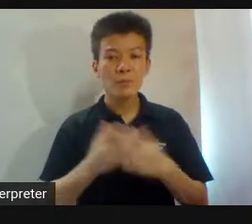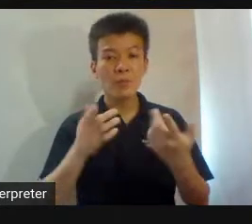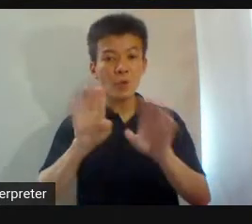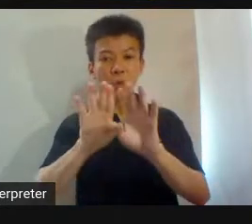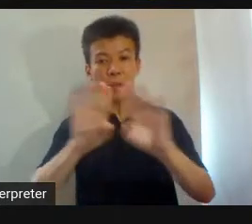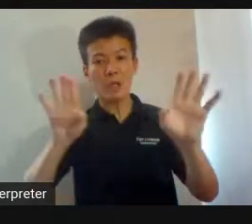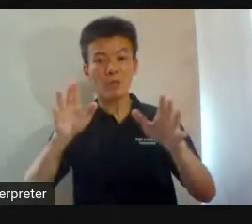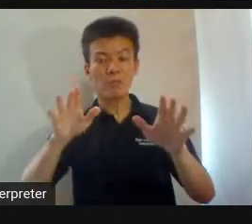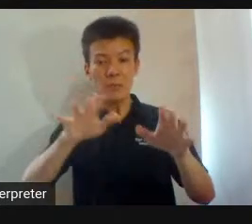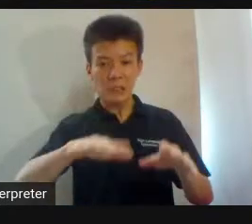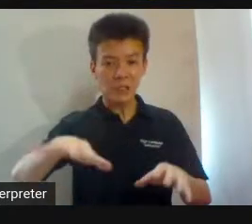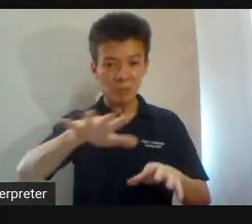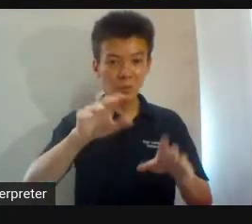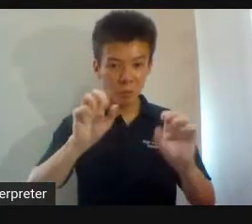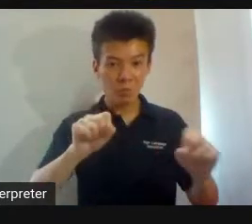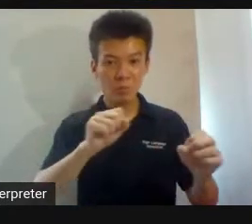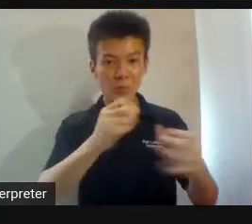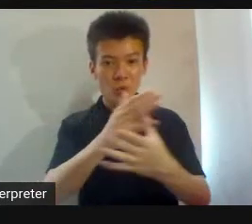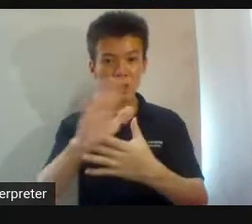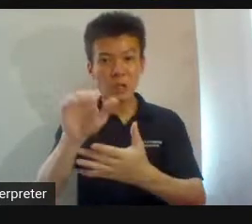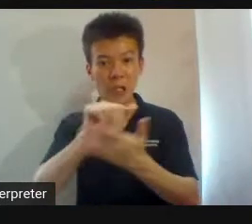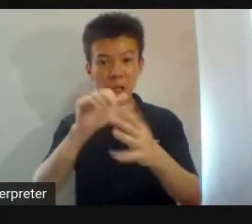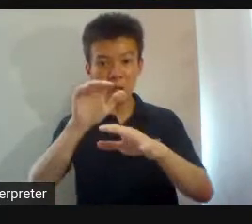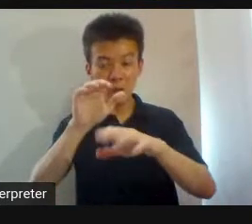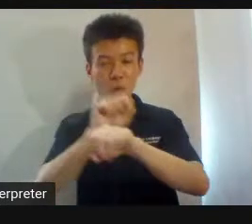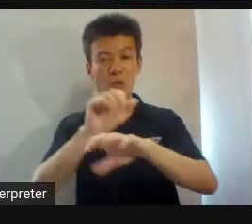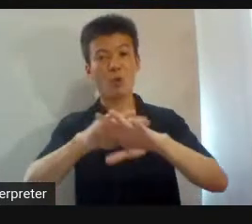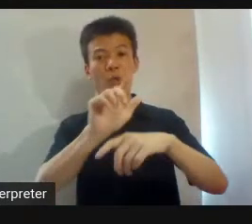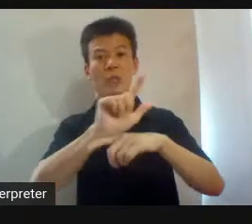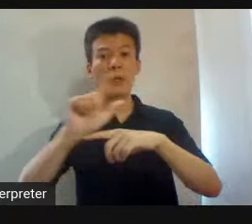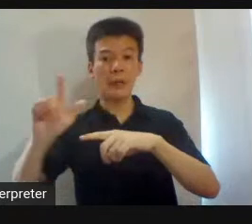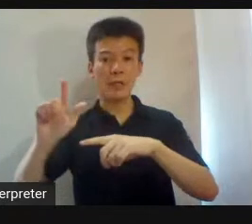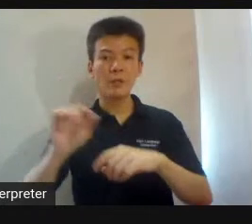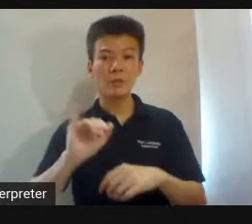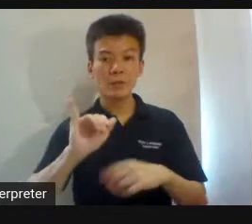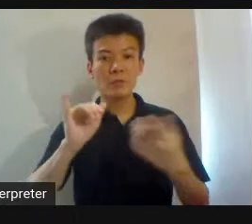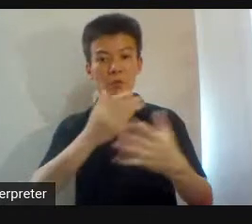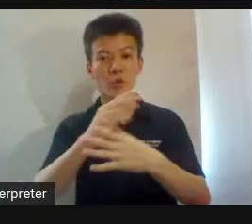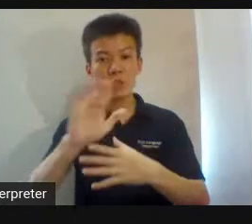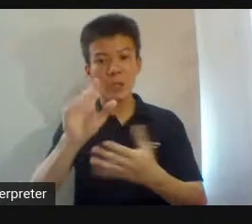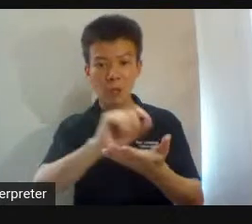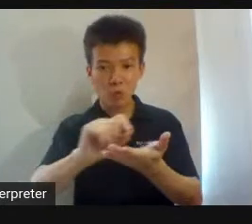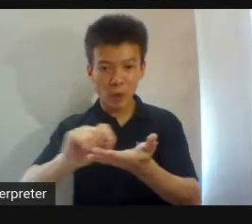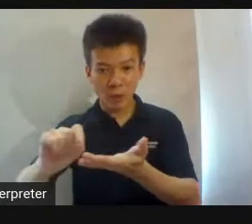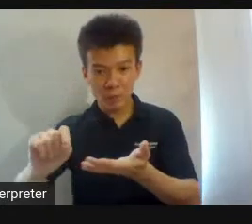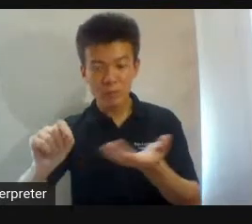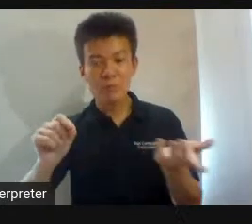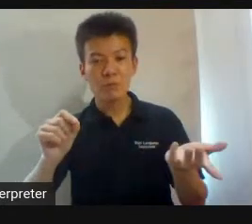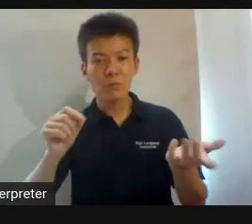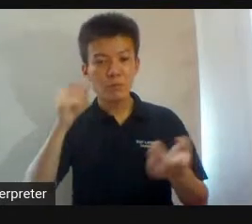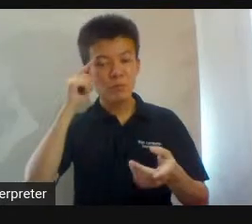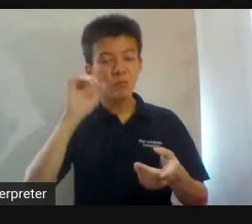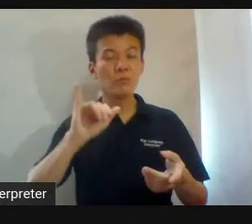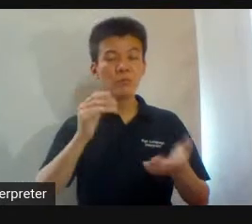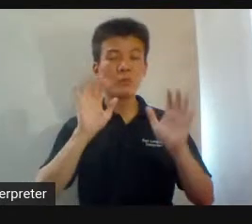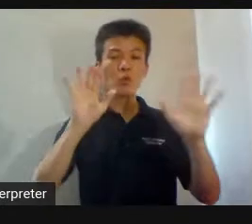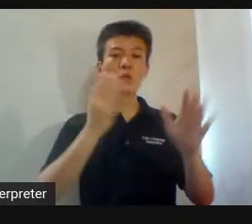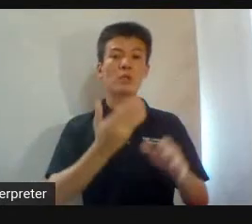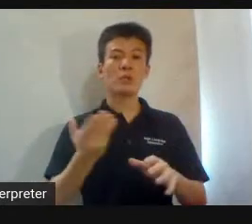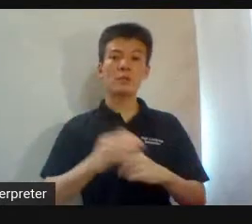up a space where people can share their artwork online and share their writing. And I just think it's a great thing